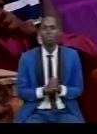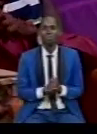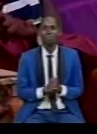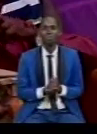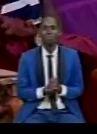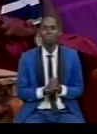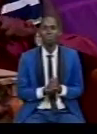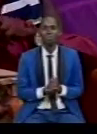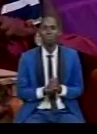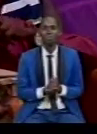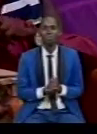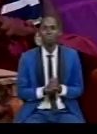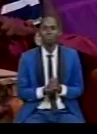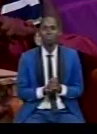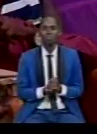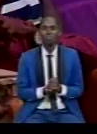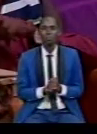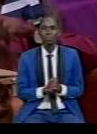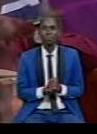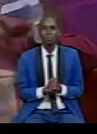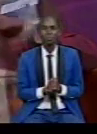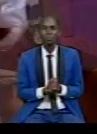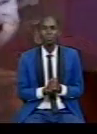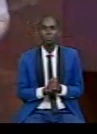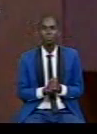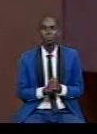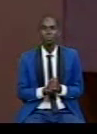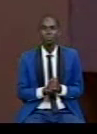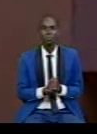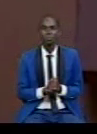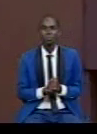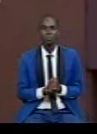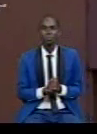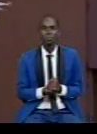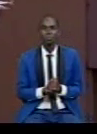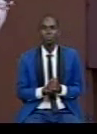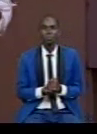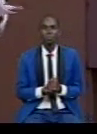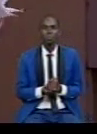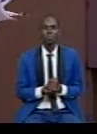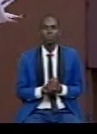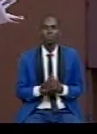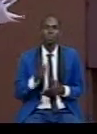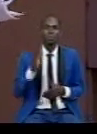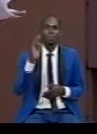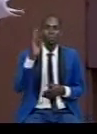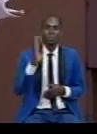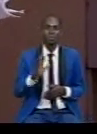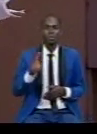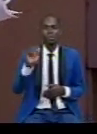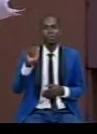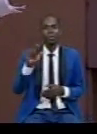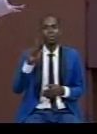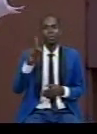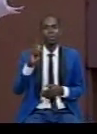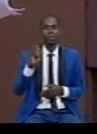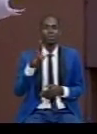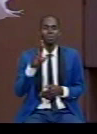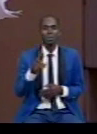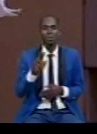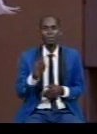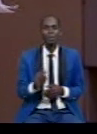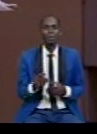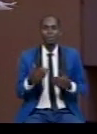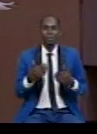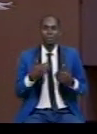Pastor Abba Bernard is here. He has a testimony to give, testimony to the power of